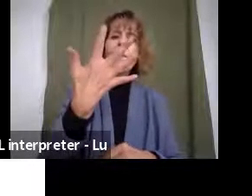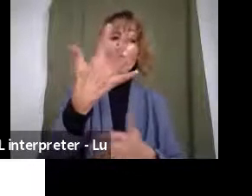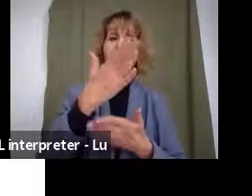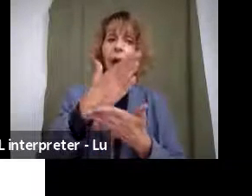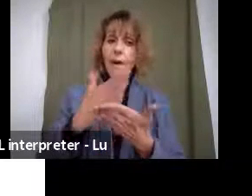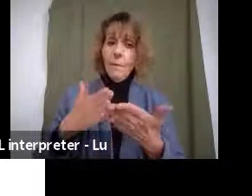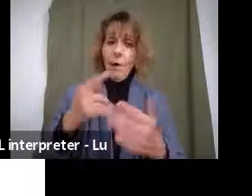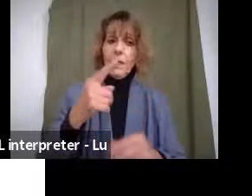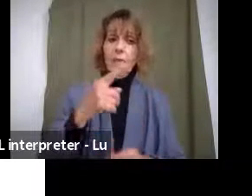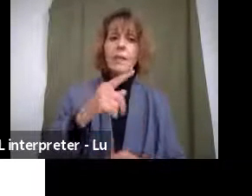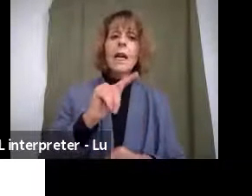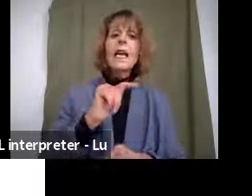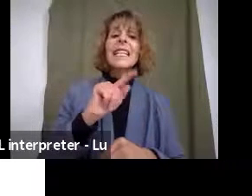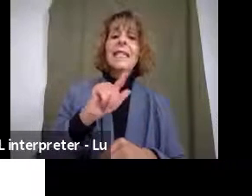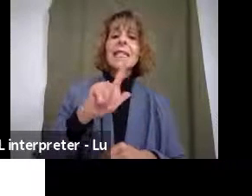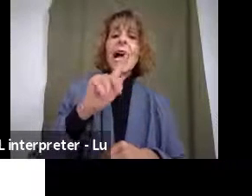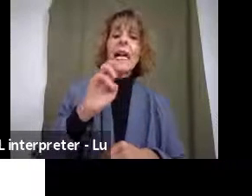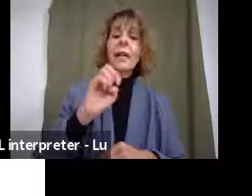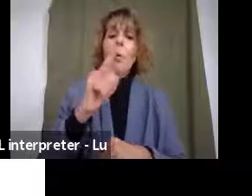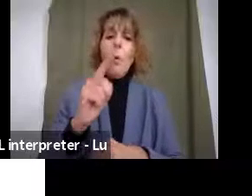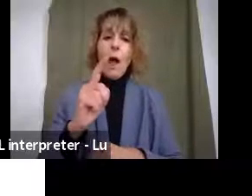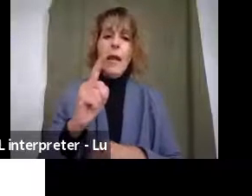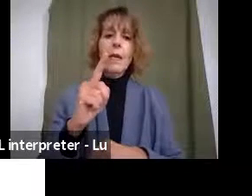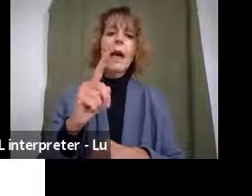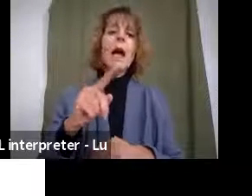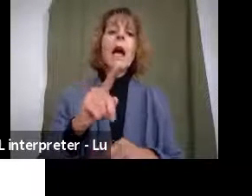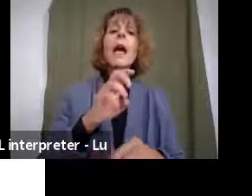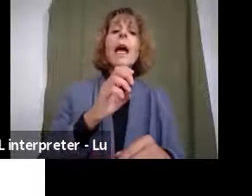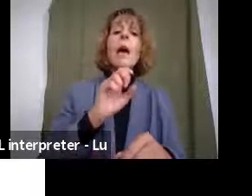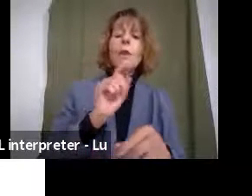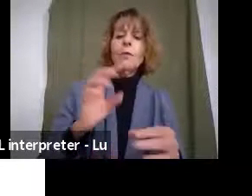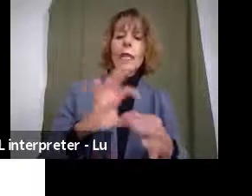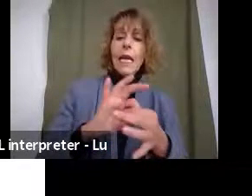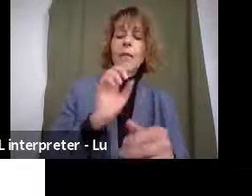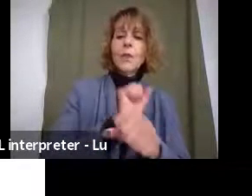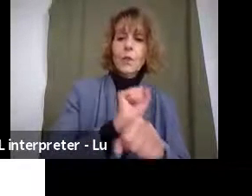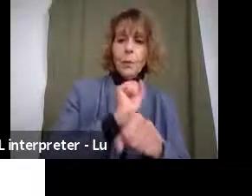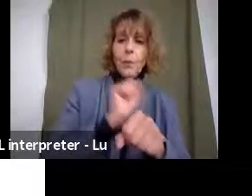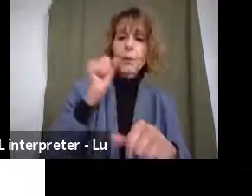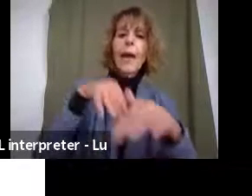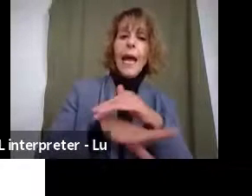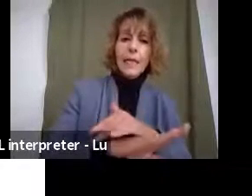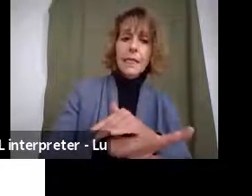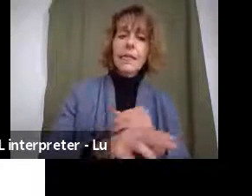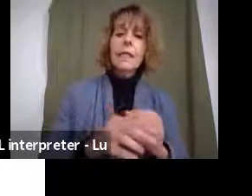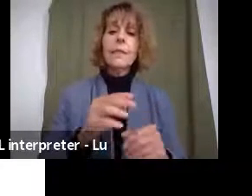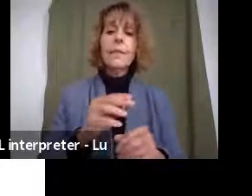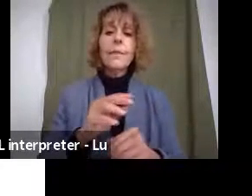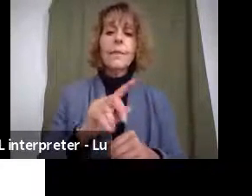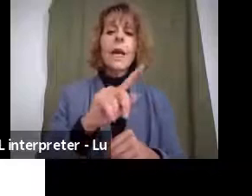that's Title one. Title two, state and local government, applies to any